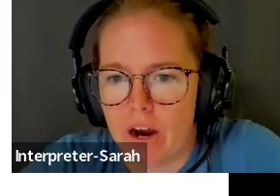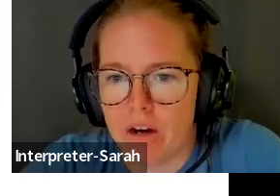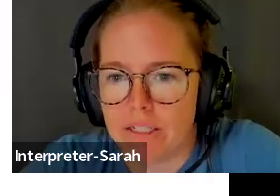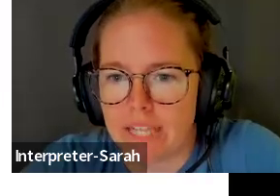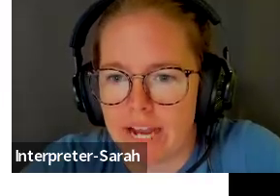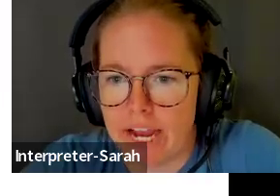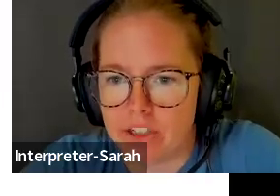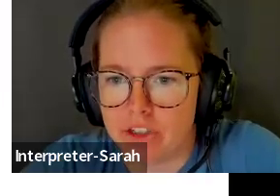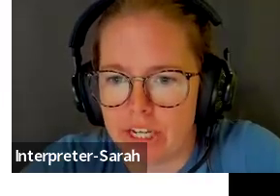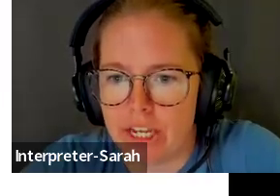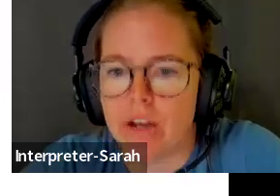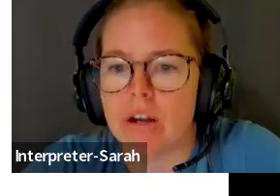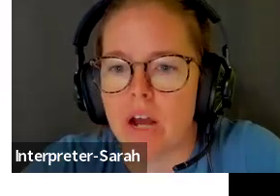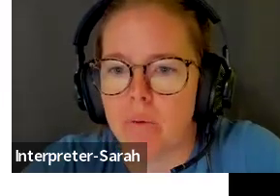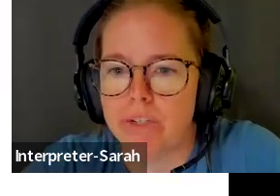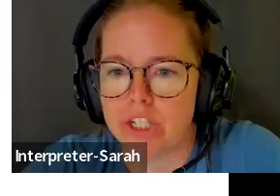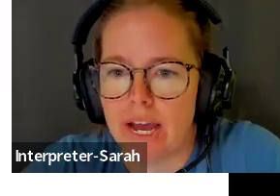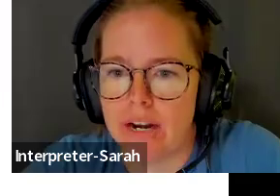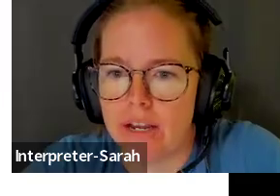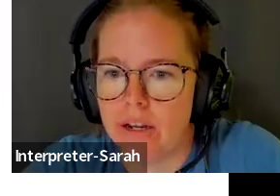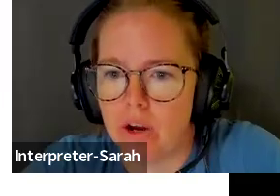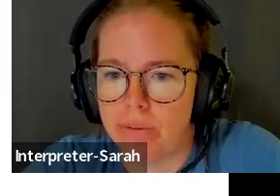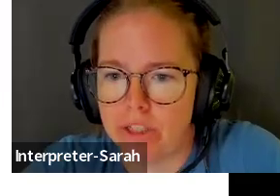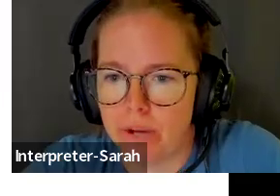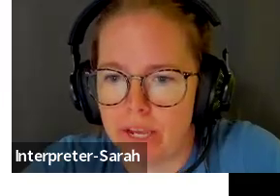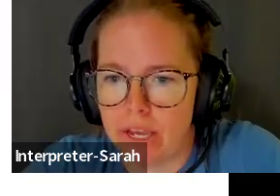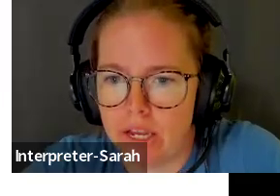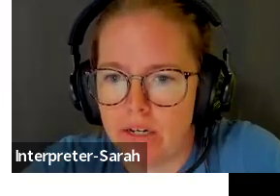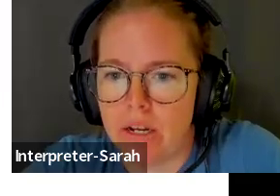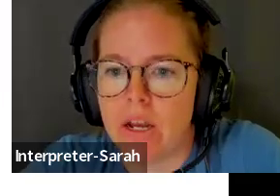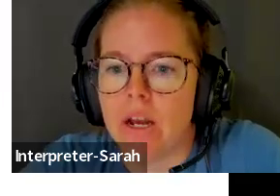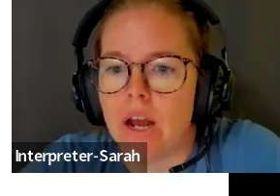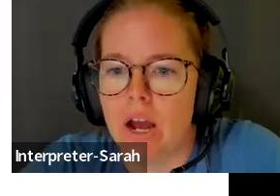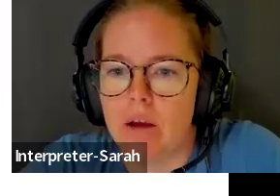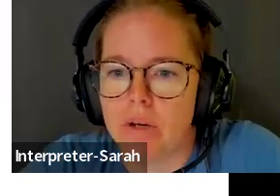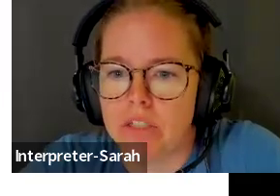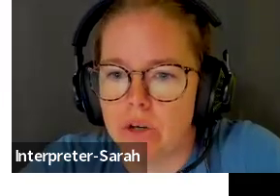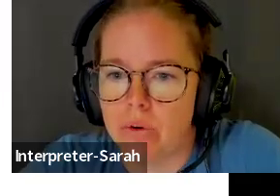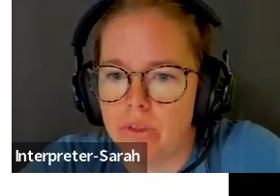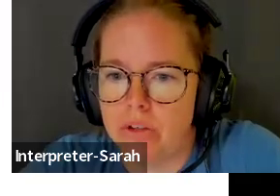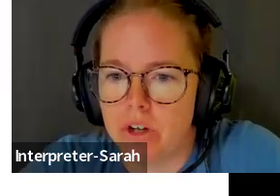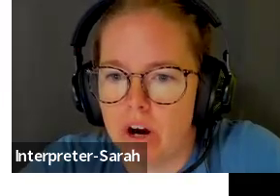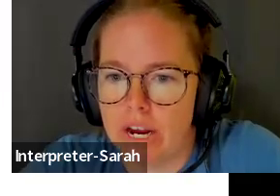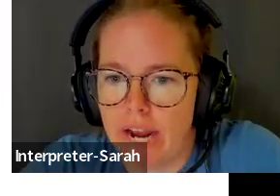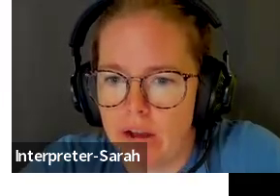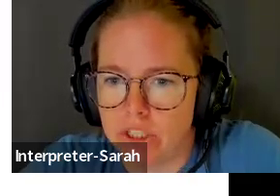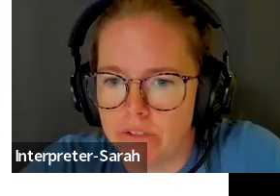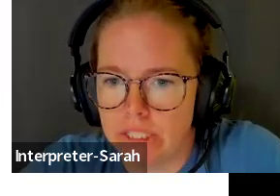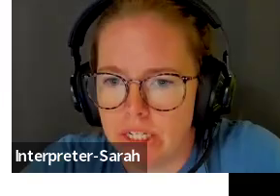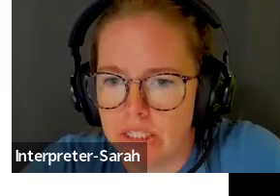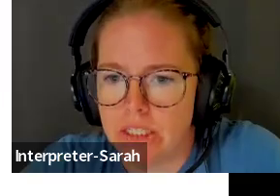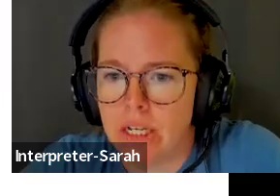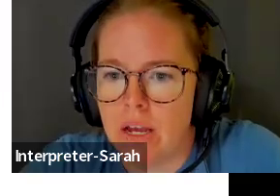primary care, psychiatry. We just added OBGYN. So those are our